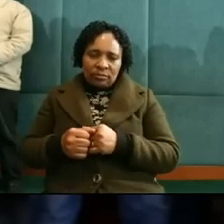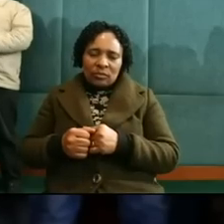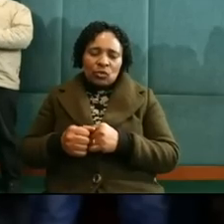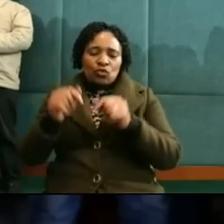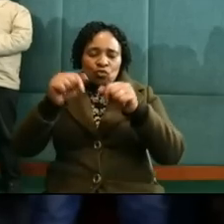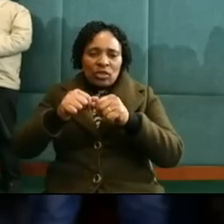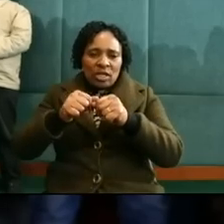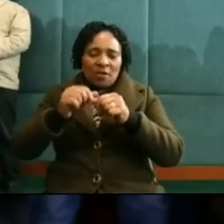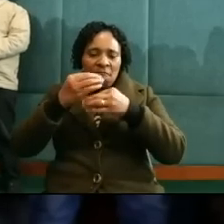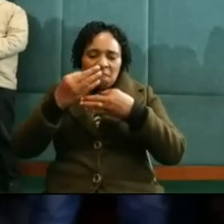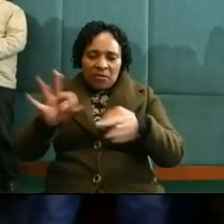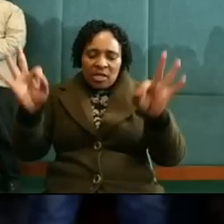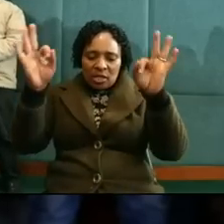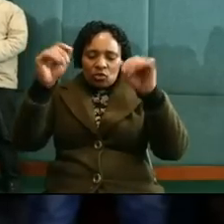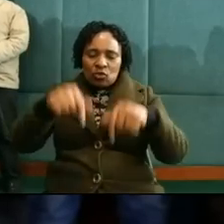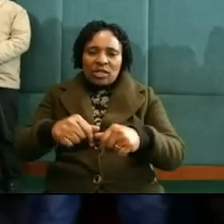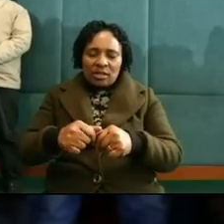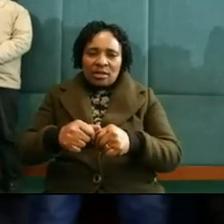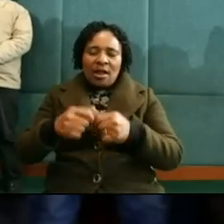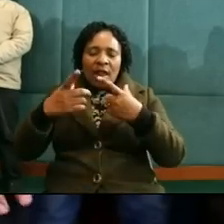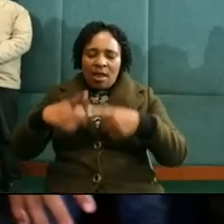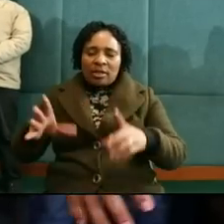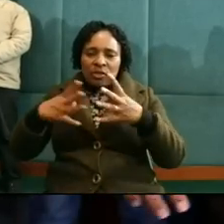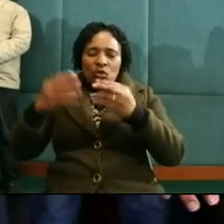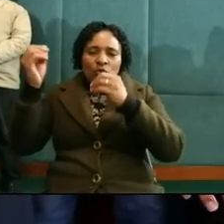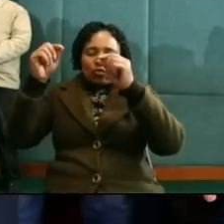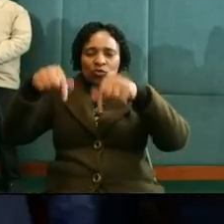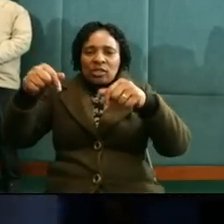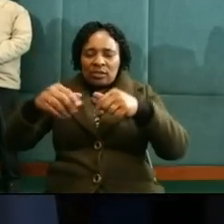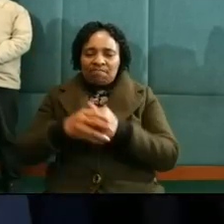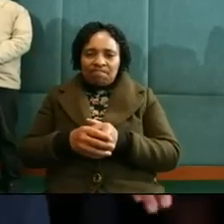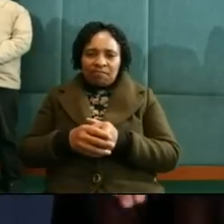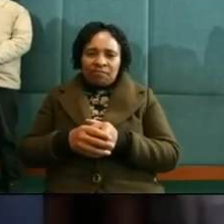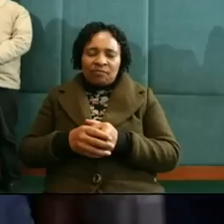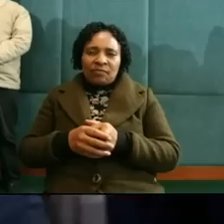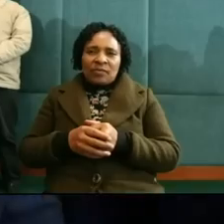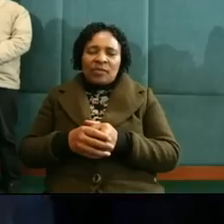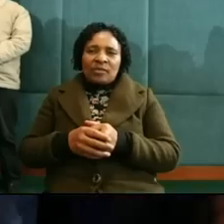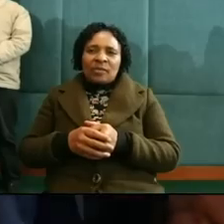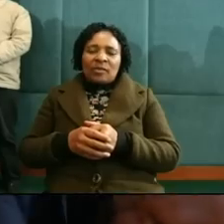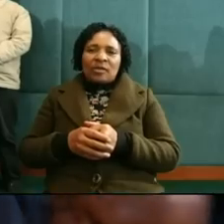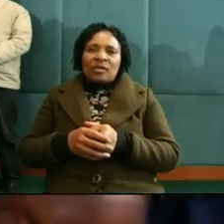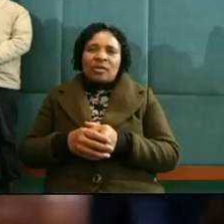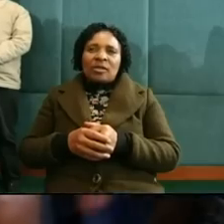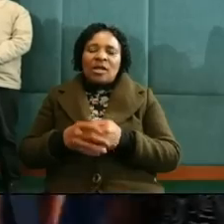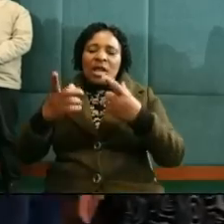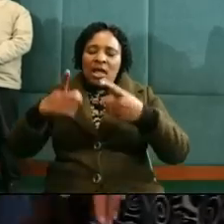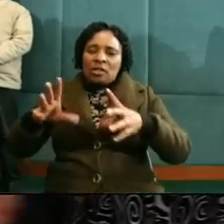it today, let it go today. Yeah, let it go